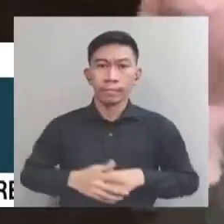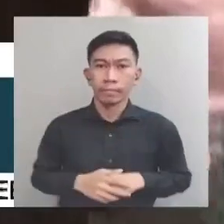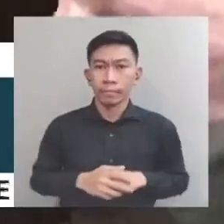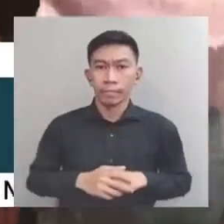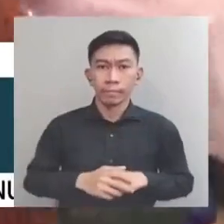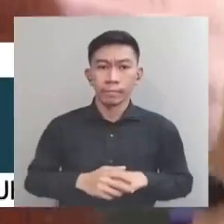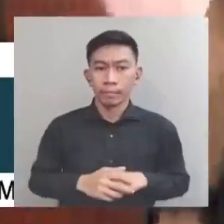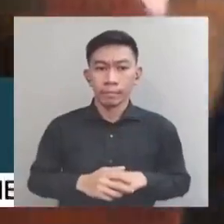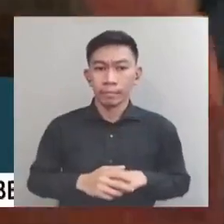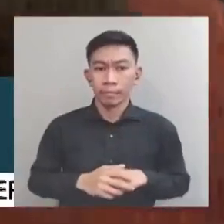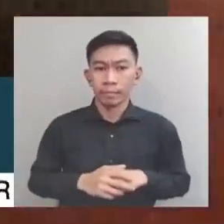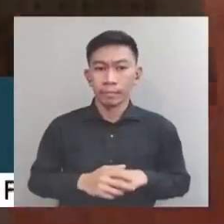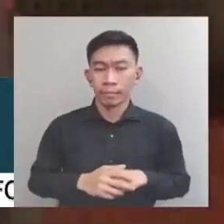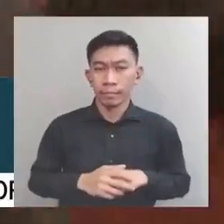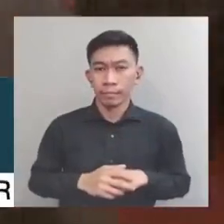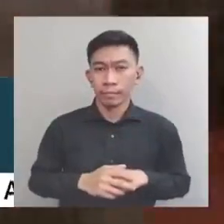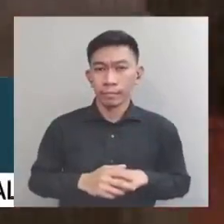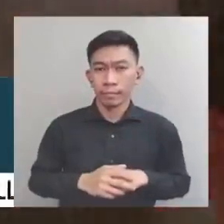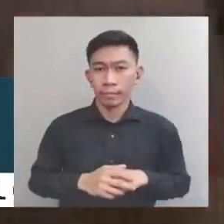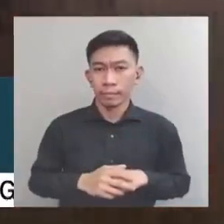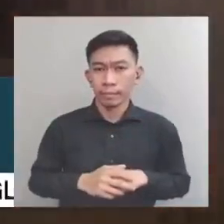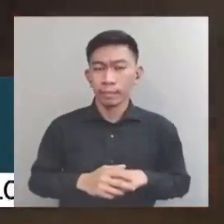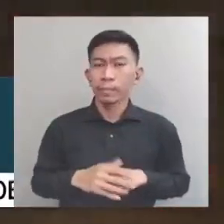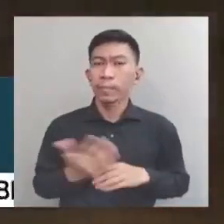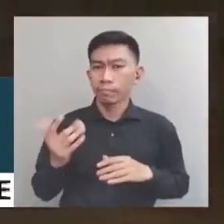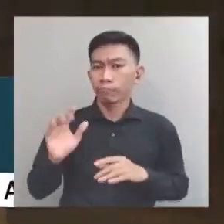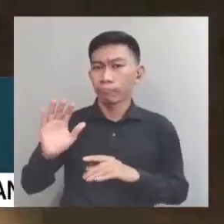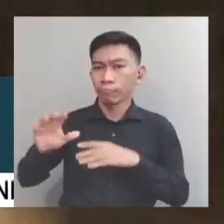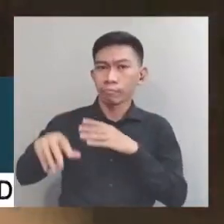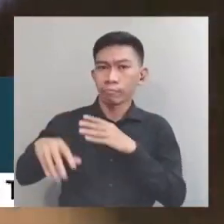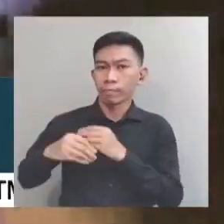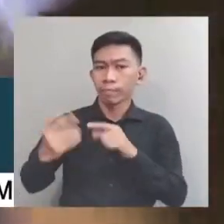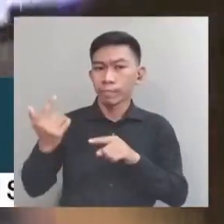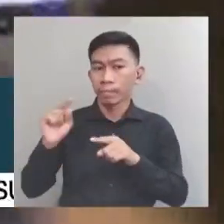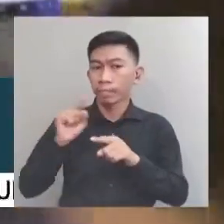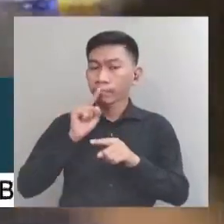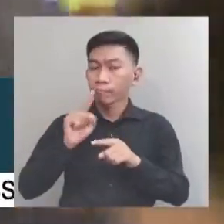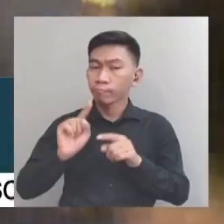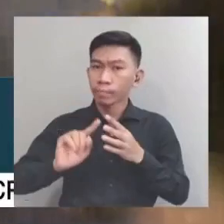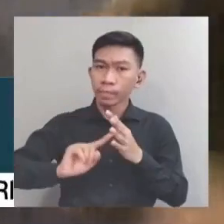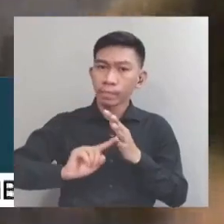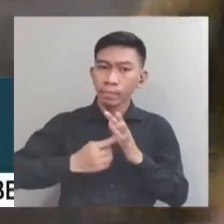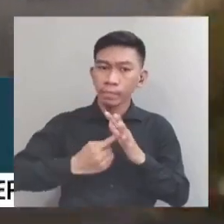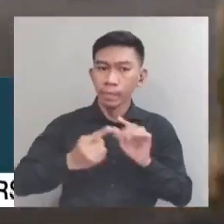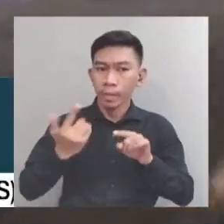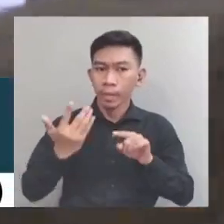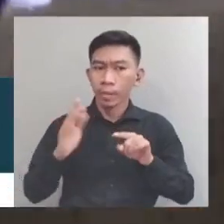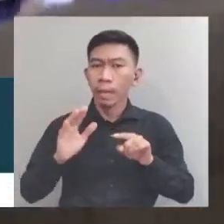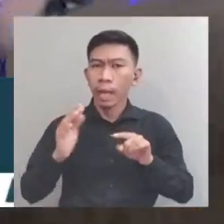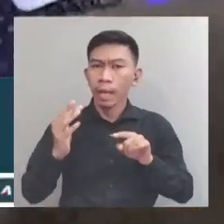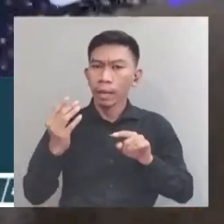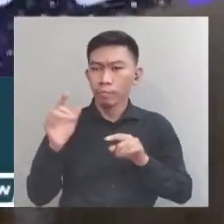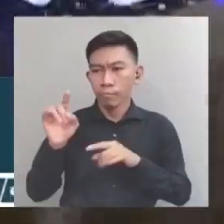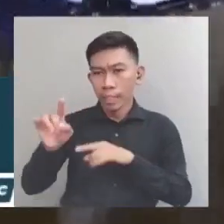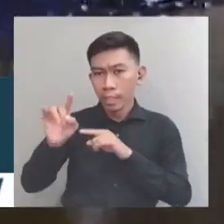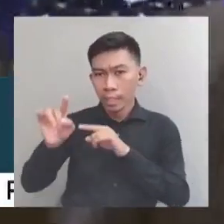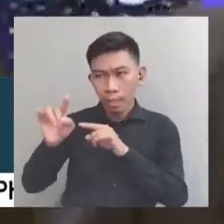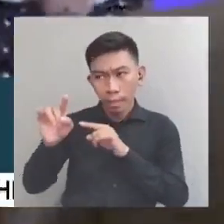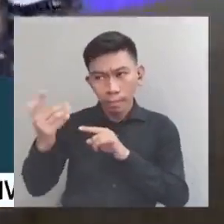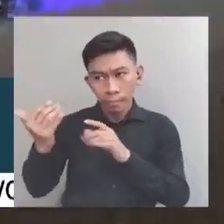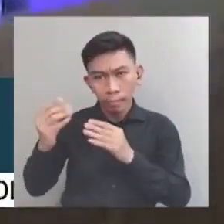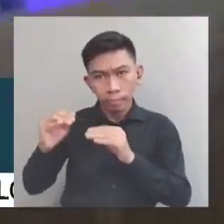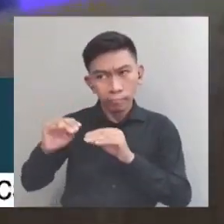Fermina, the president adds the government will launch a digital, multimedia, and youth-oriented media and information literacy campaign to help